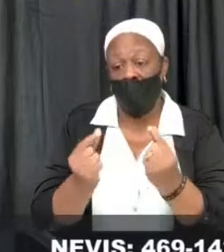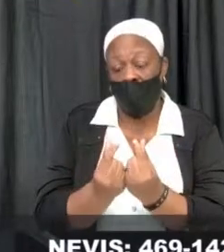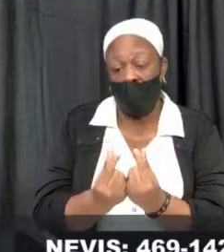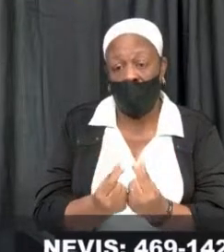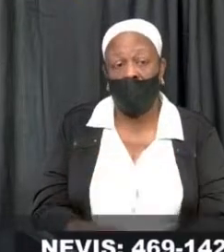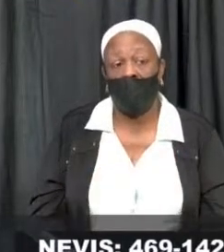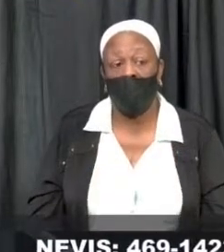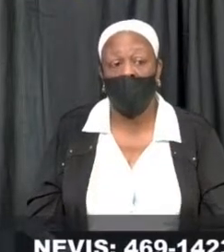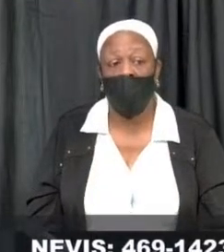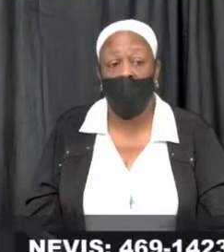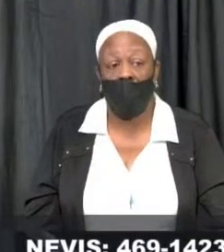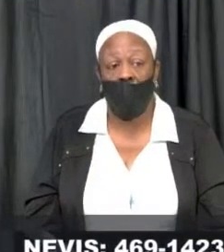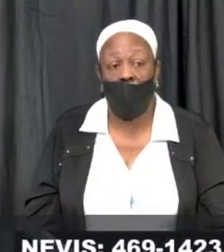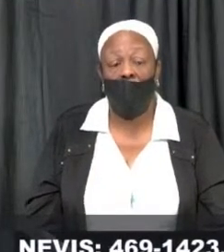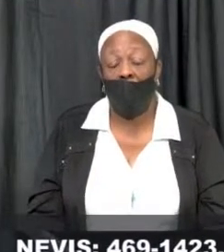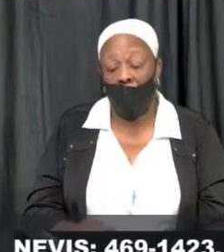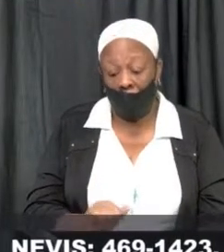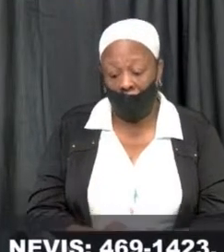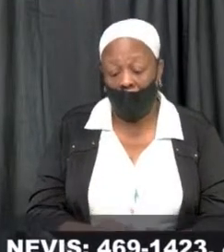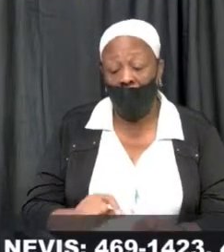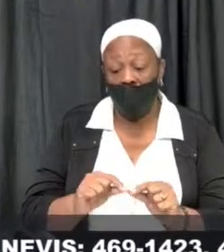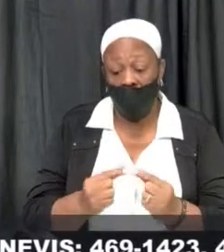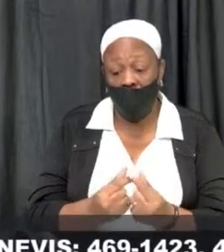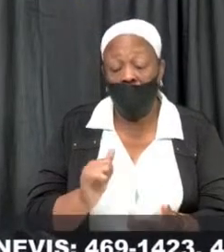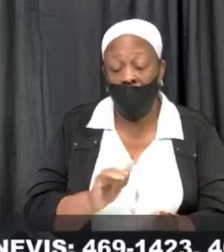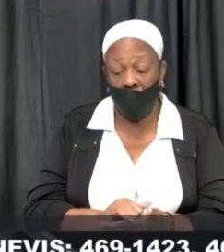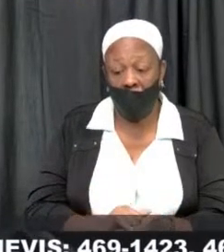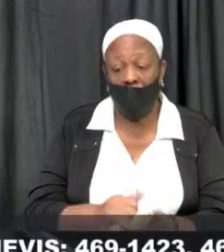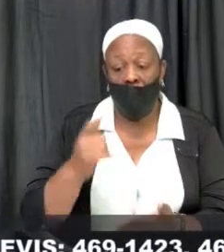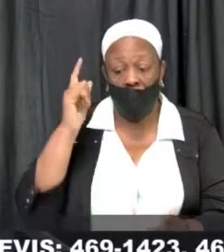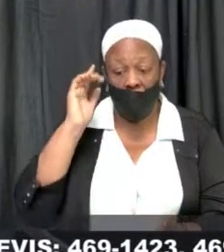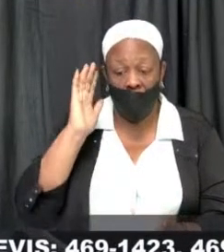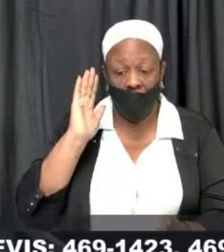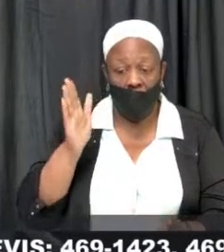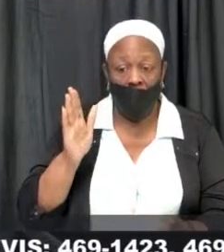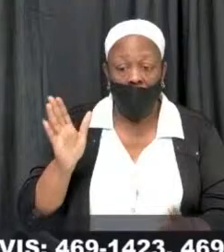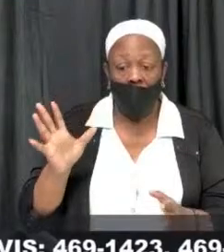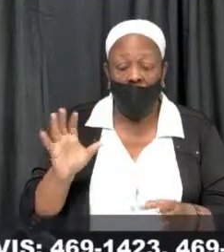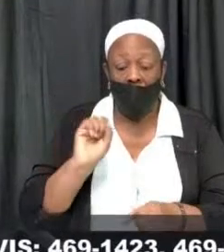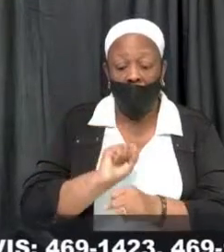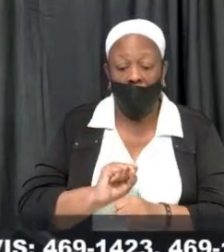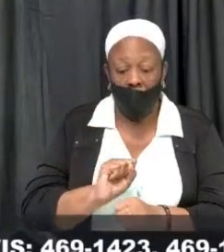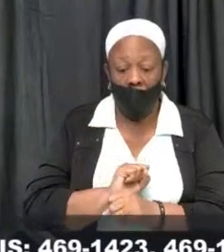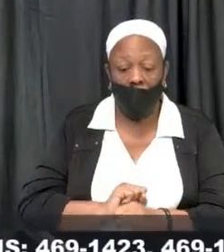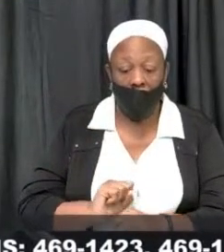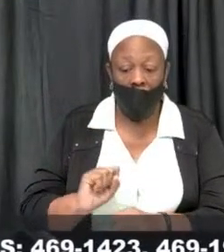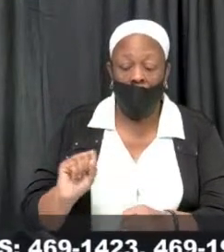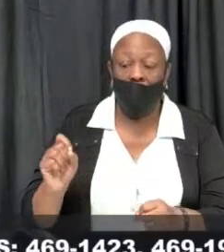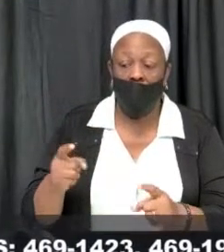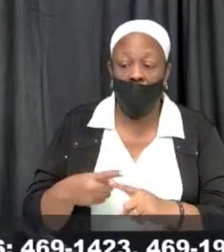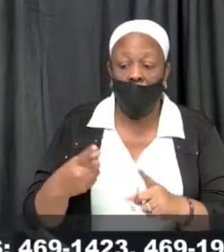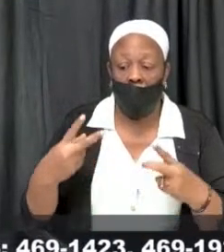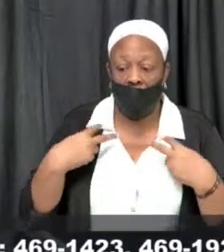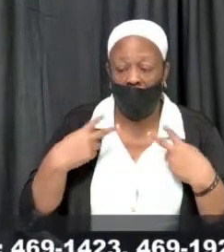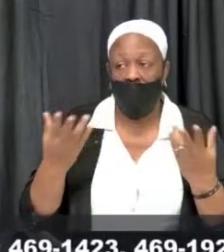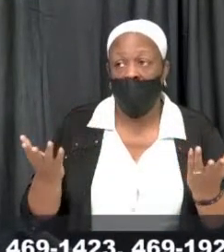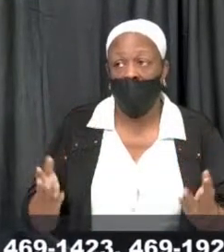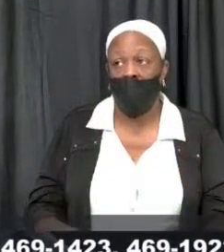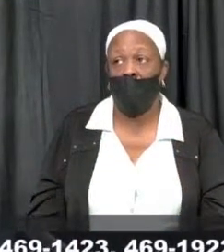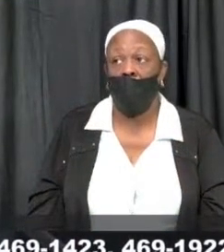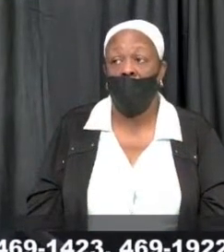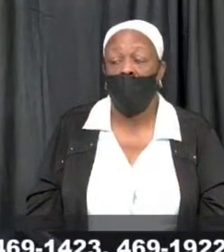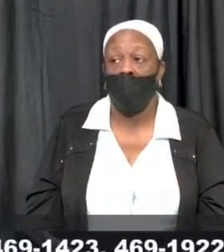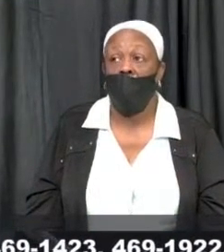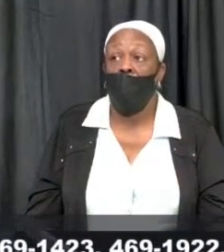be leading this coordination. Ladies and gentlemen, today, approximately